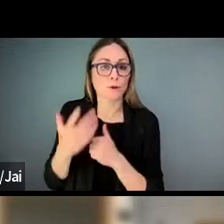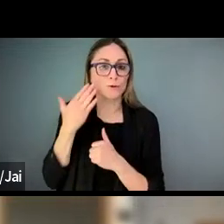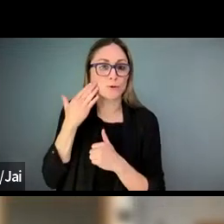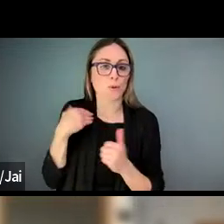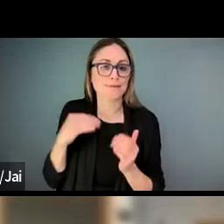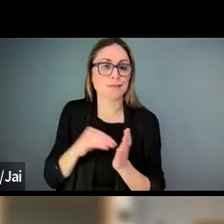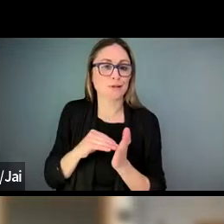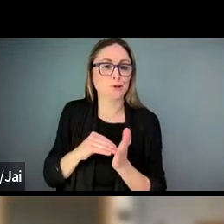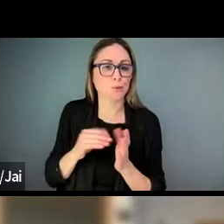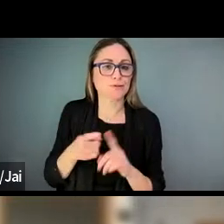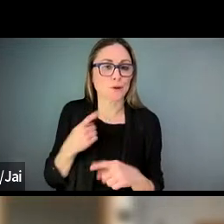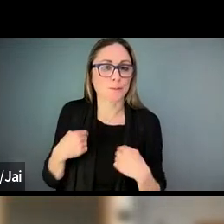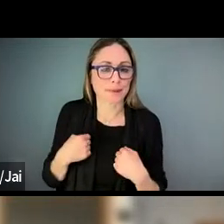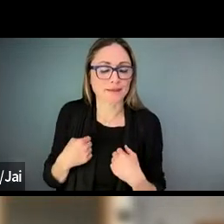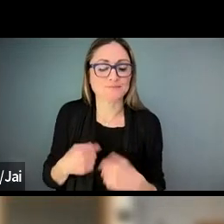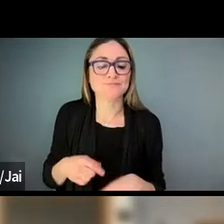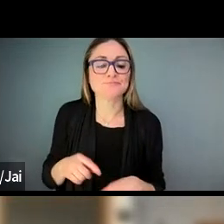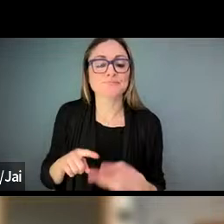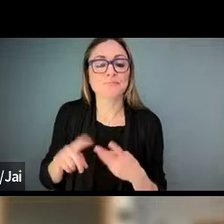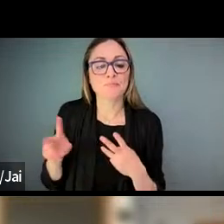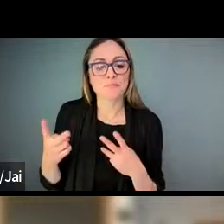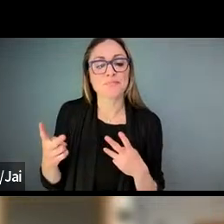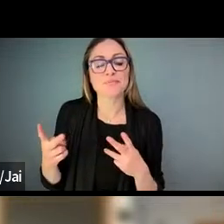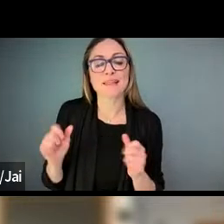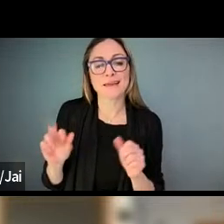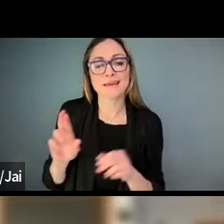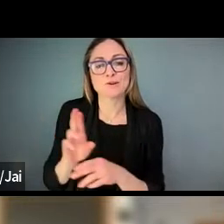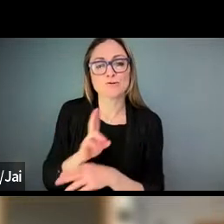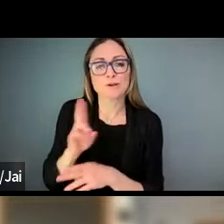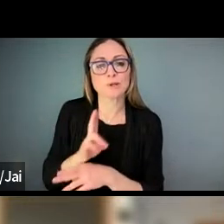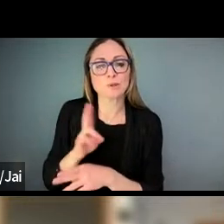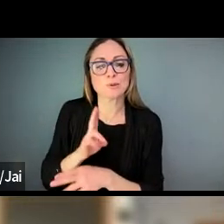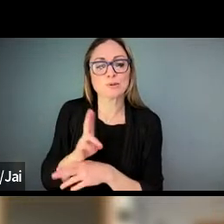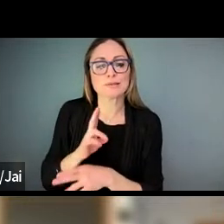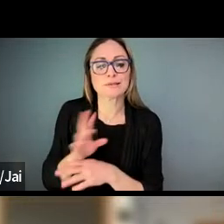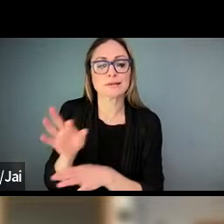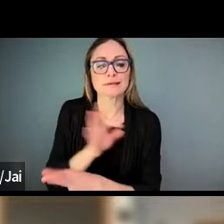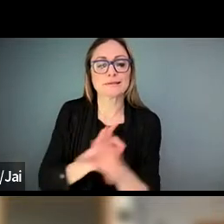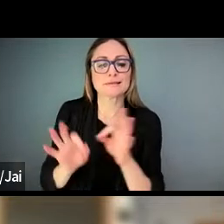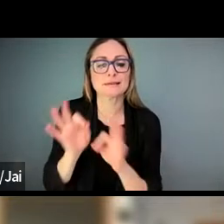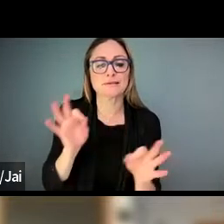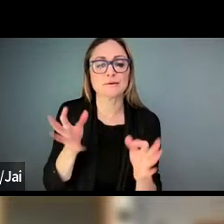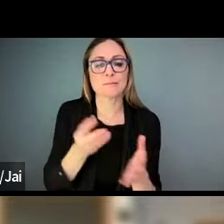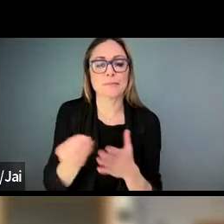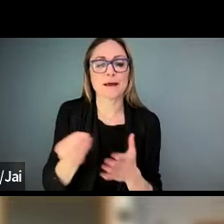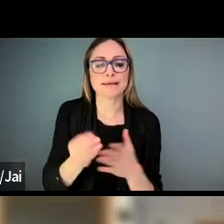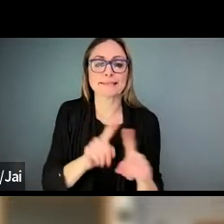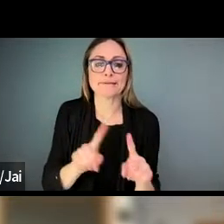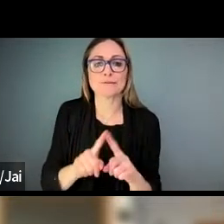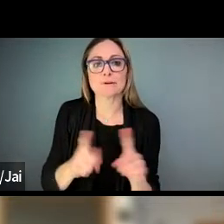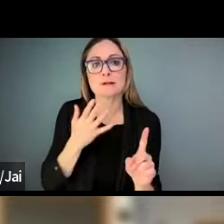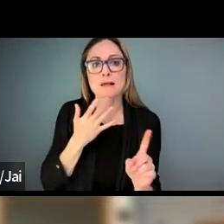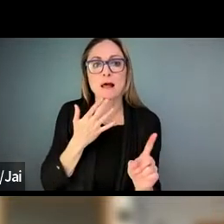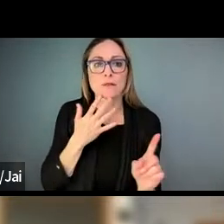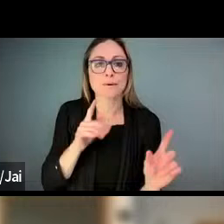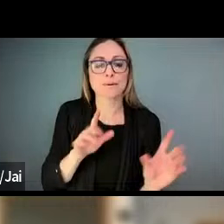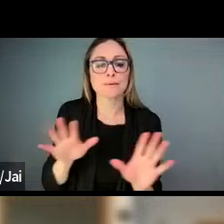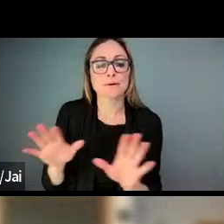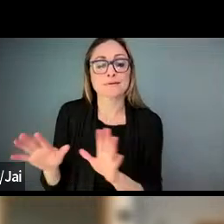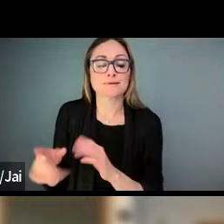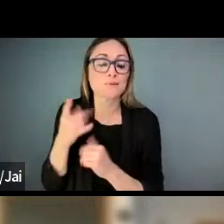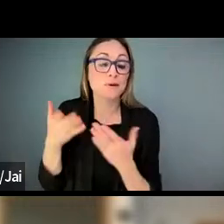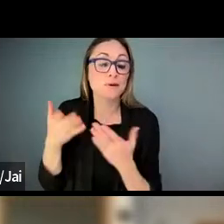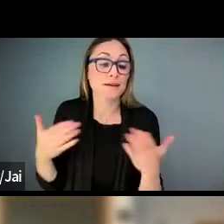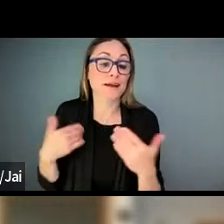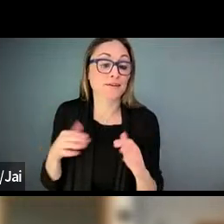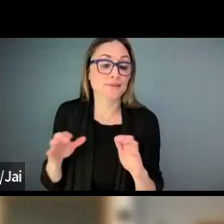number two, it's something that I can reuse instead of buying lots of other little colored ones. So that's one of the things that I've